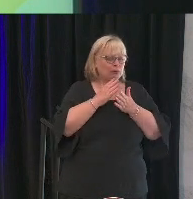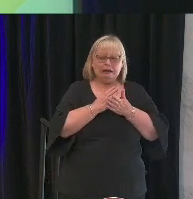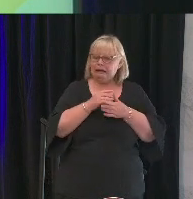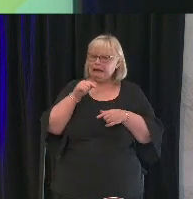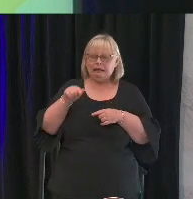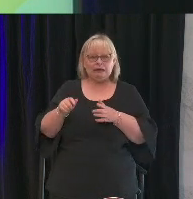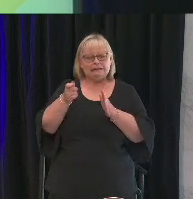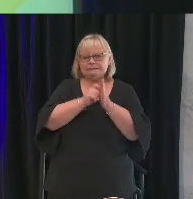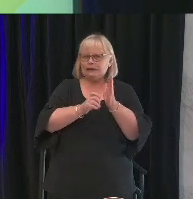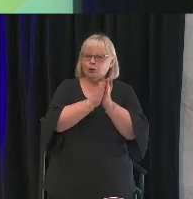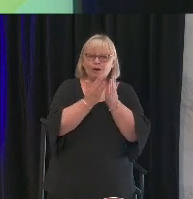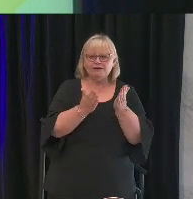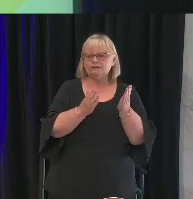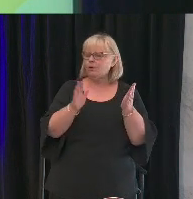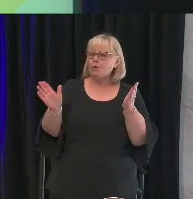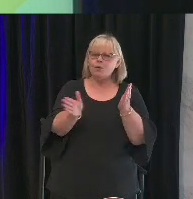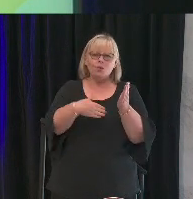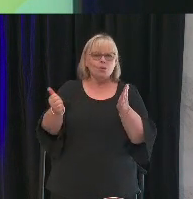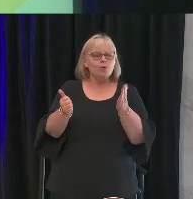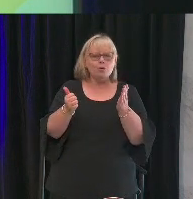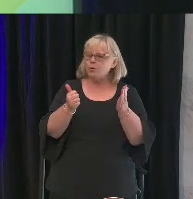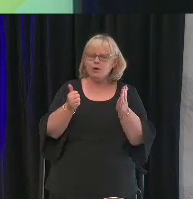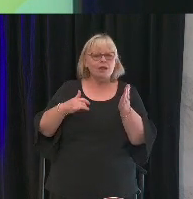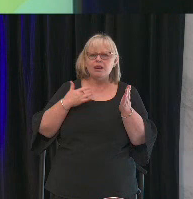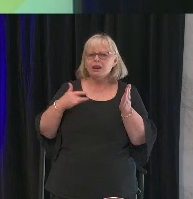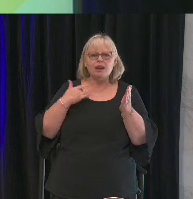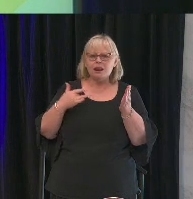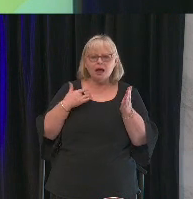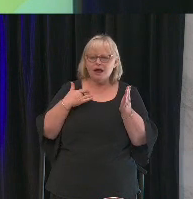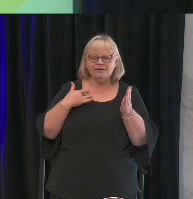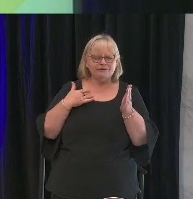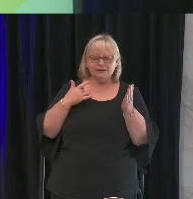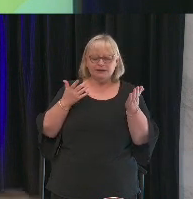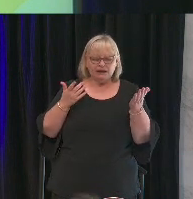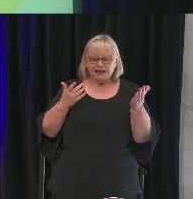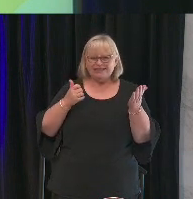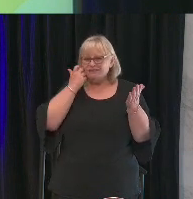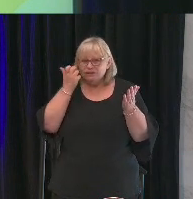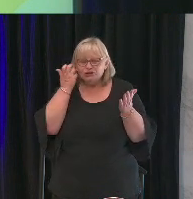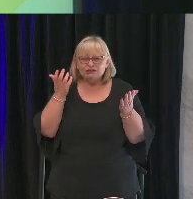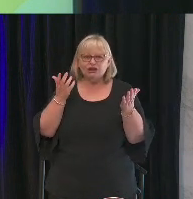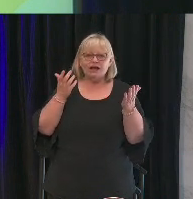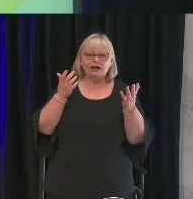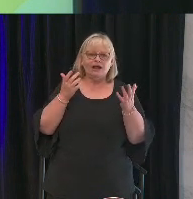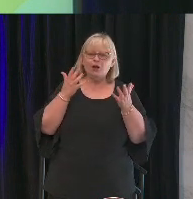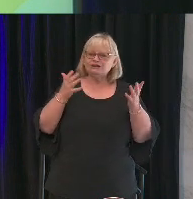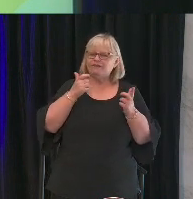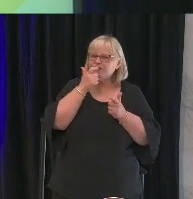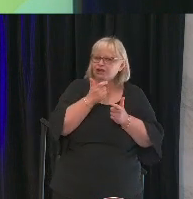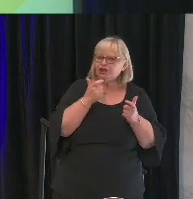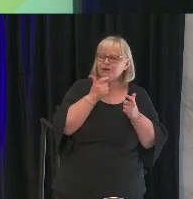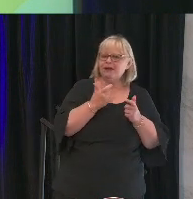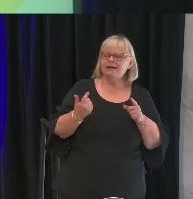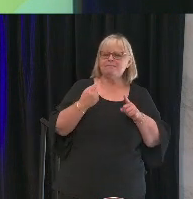these novelists in their telling of both contemporary life and dystopian futures, often with wry humour and always with